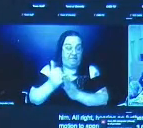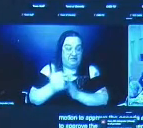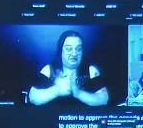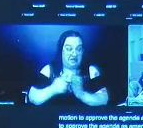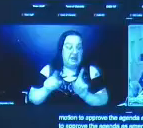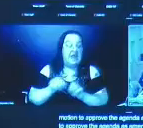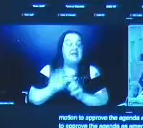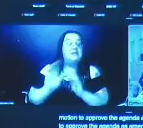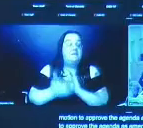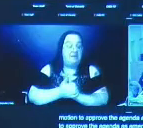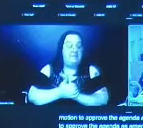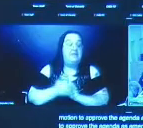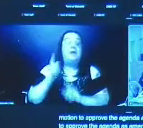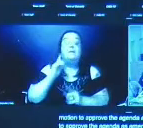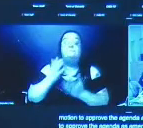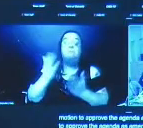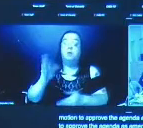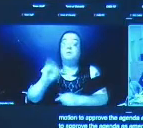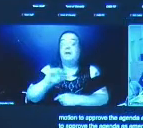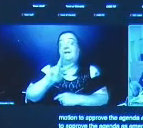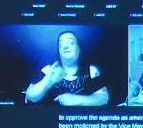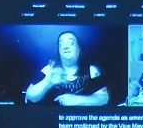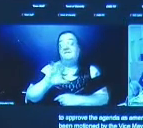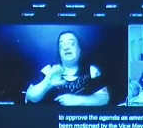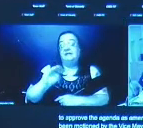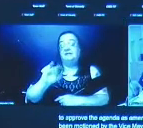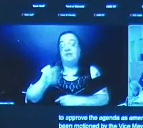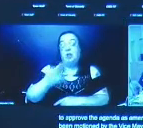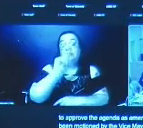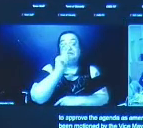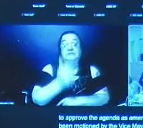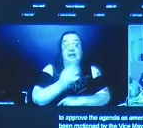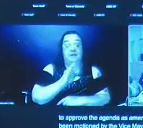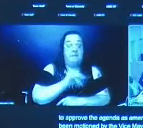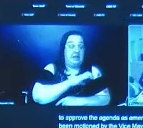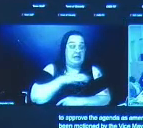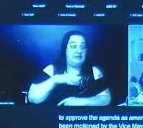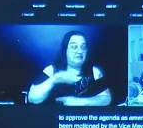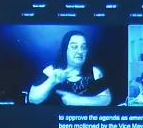by the Vice Mayor and seconded by Councilmember Tanzi. Is there any discussion?